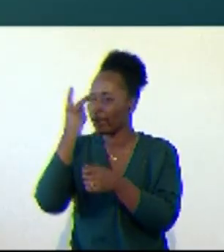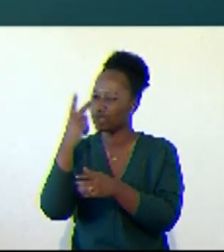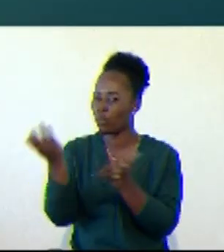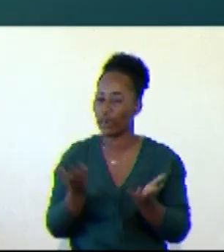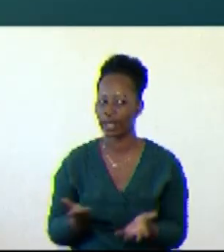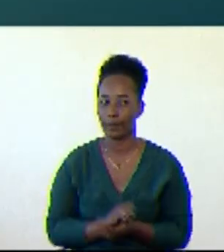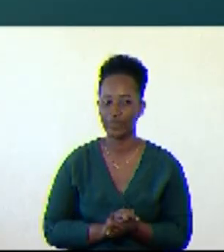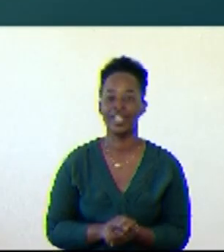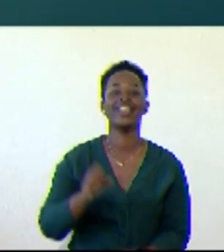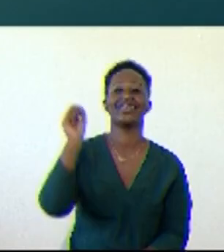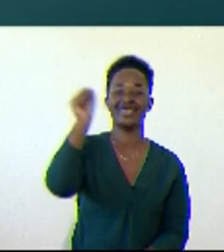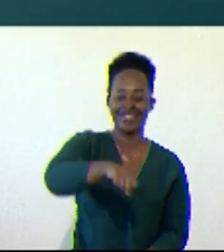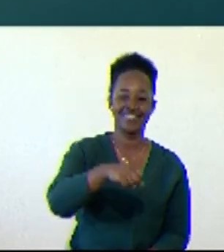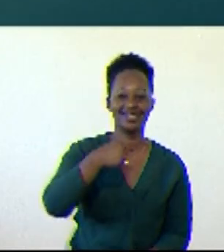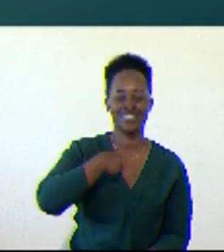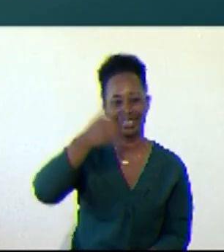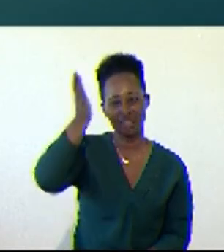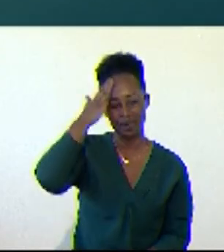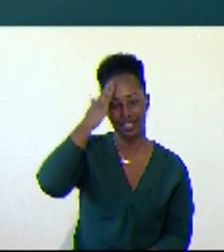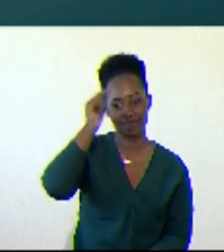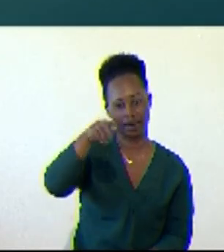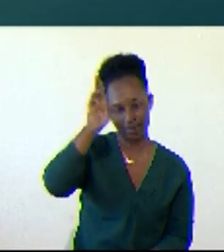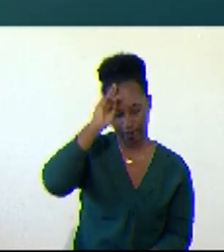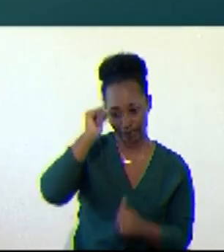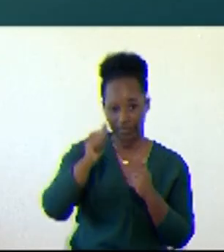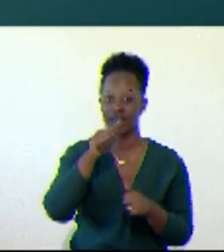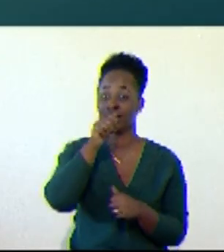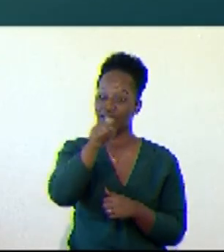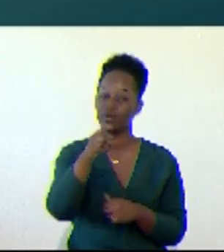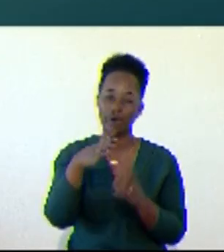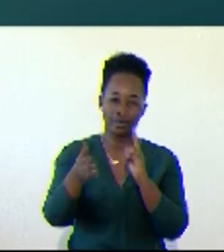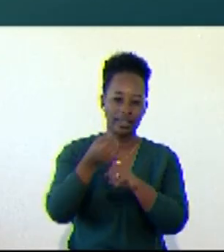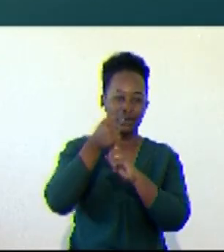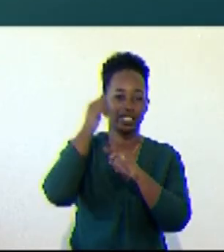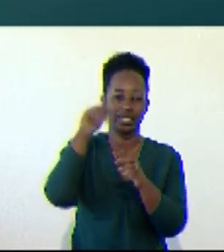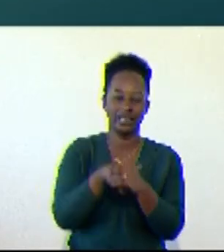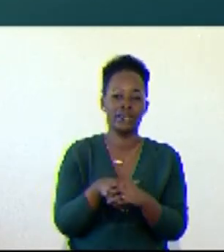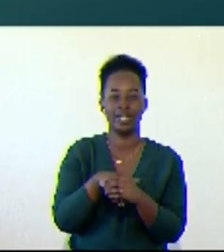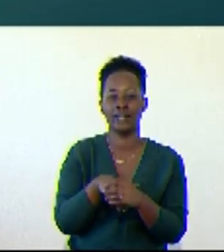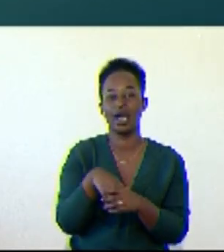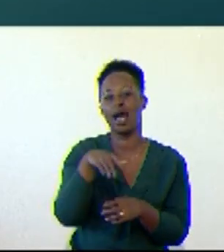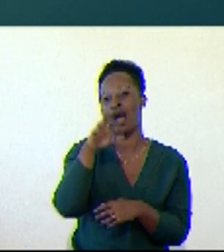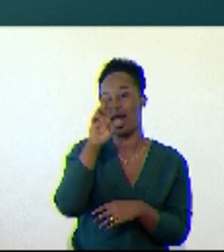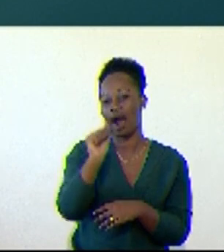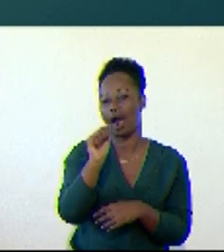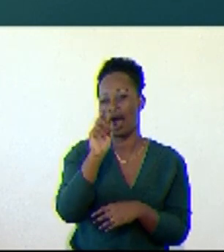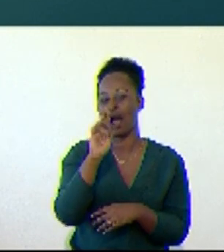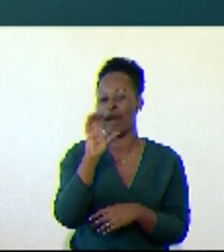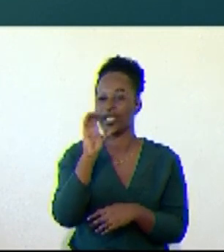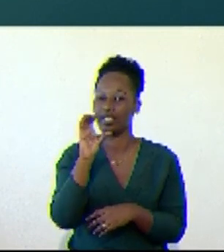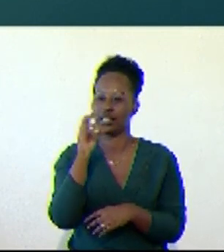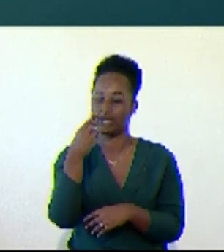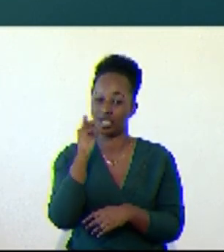Yeah, you do. I'm very sure. This one is found in alkenes. So how do they react? Do